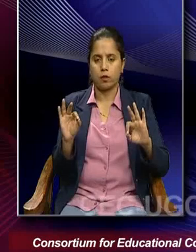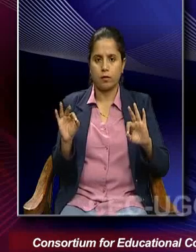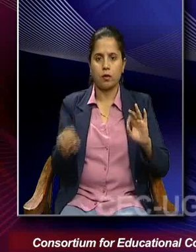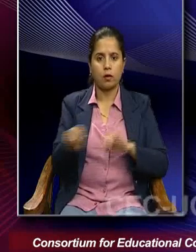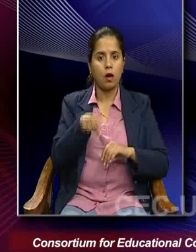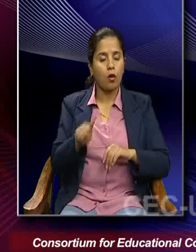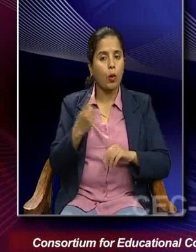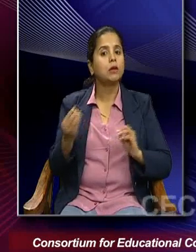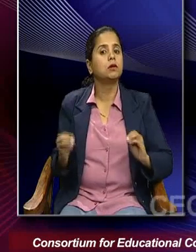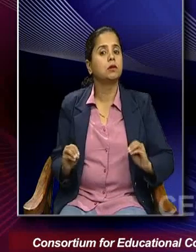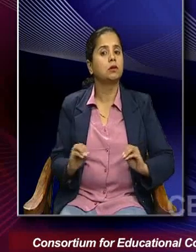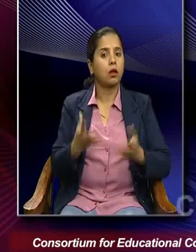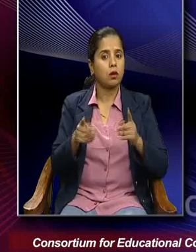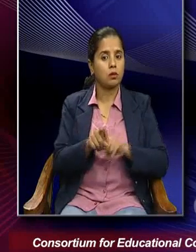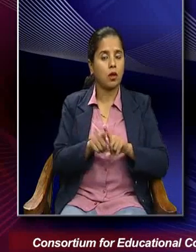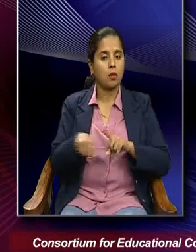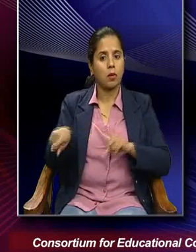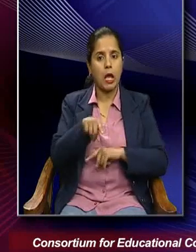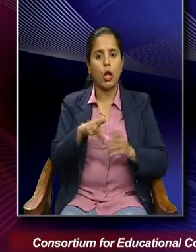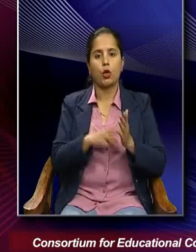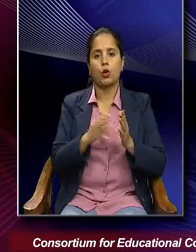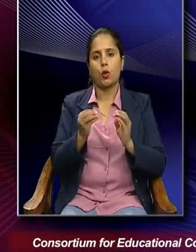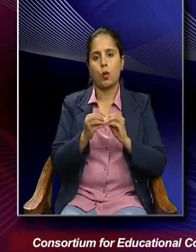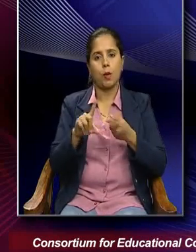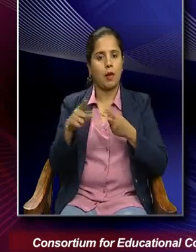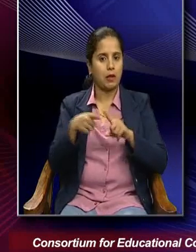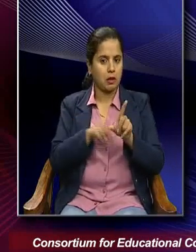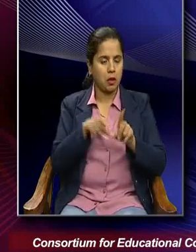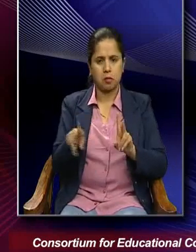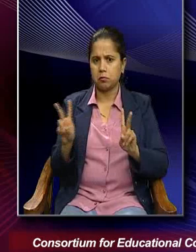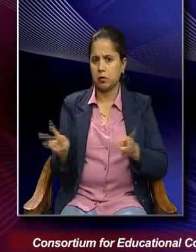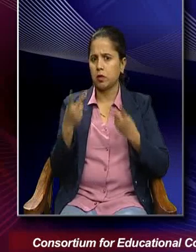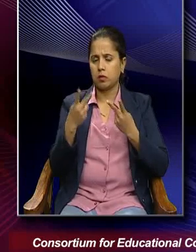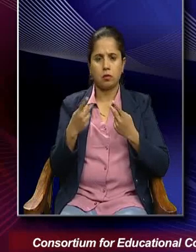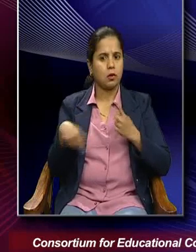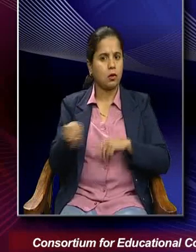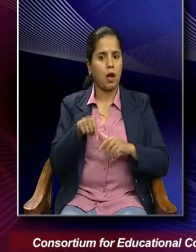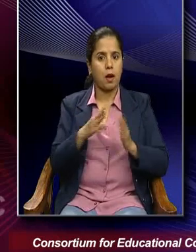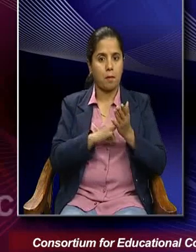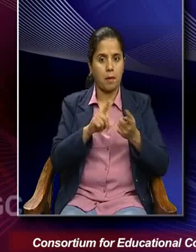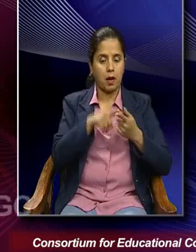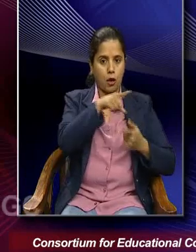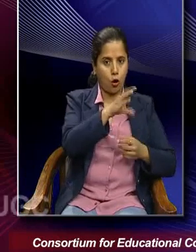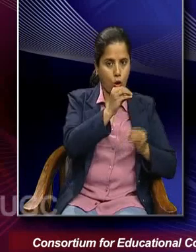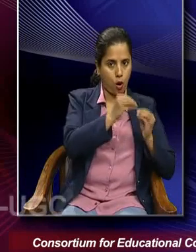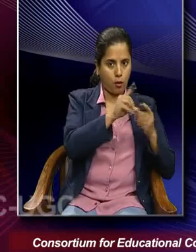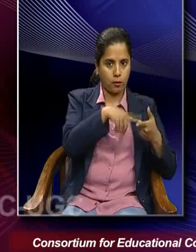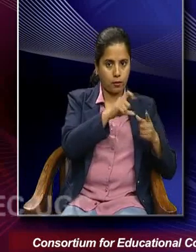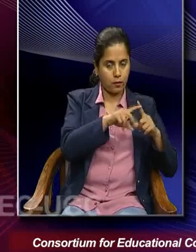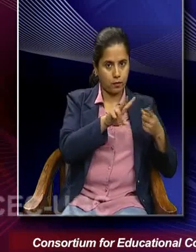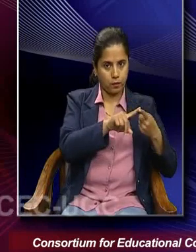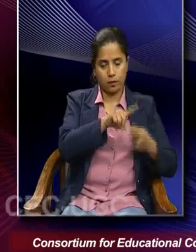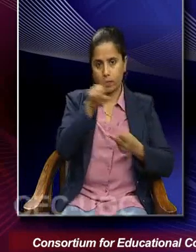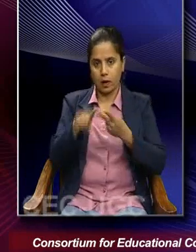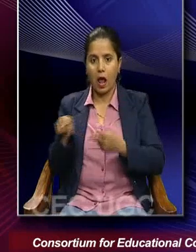what the action would be, it's prompt. We are never totally aware of the I, and through it we